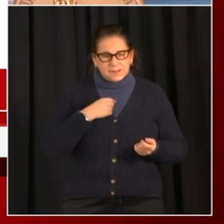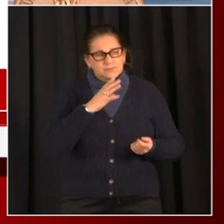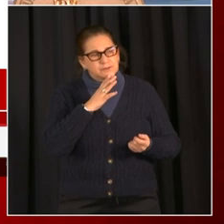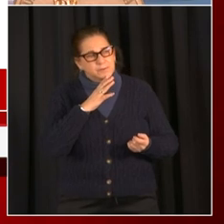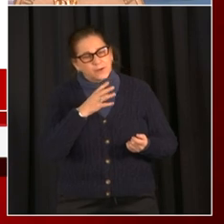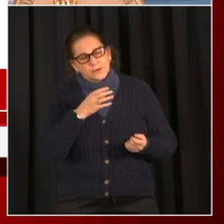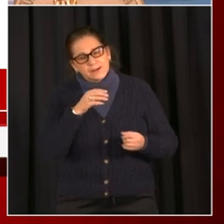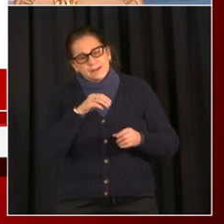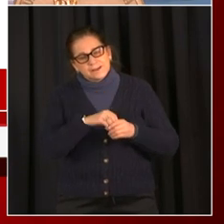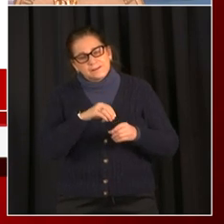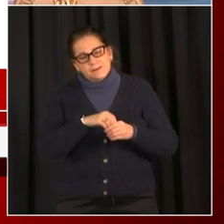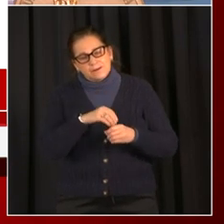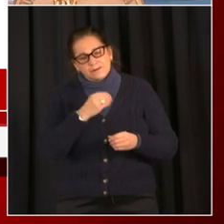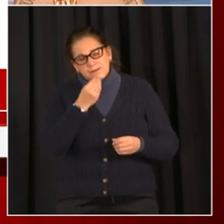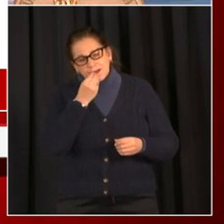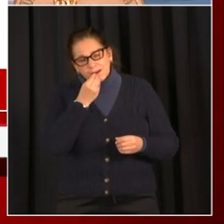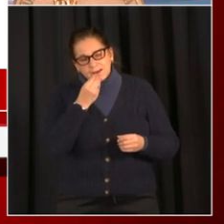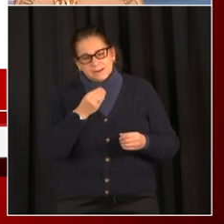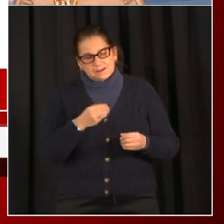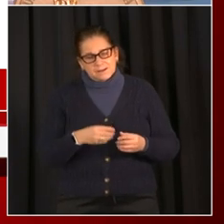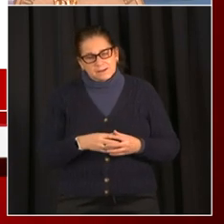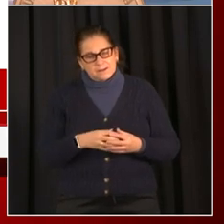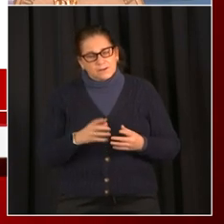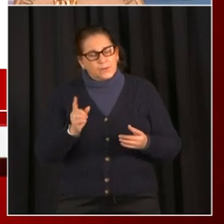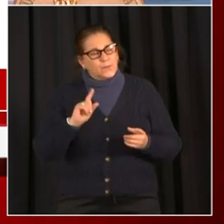of the sources of